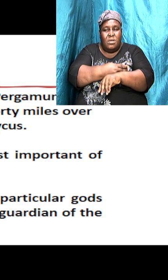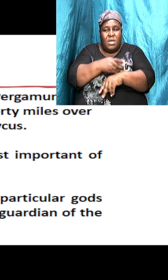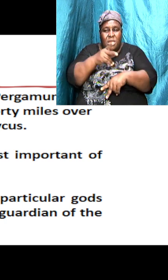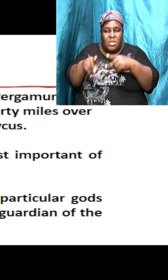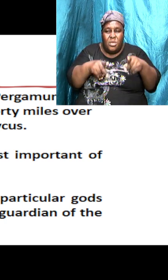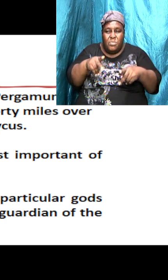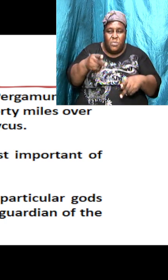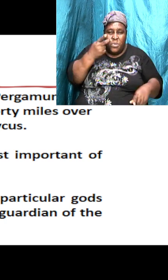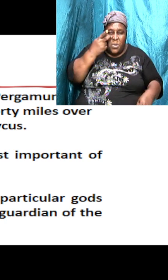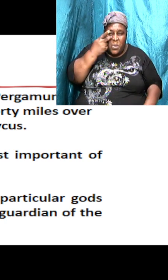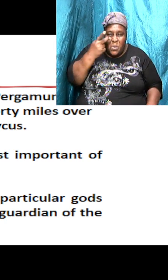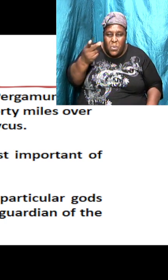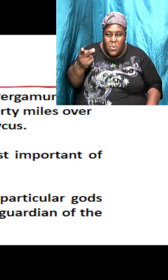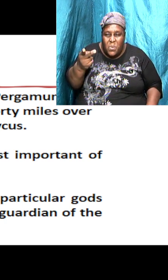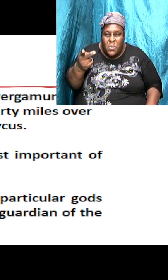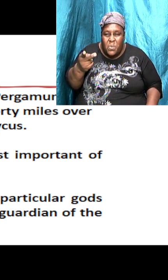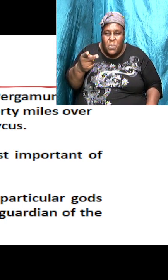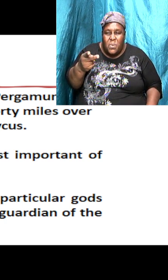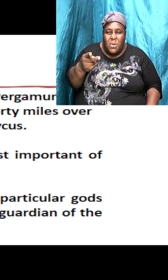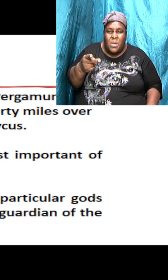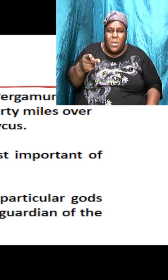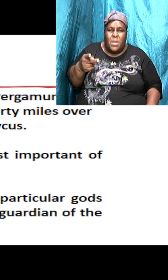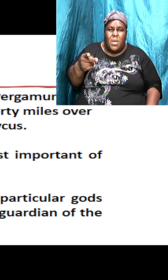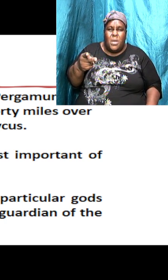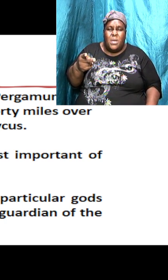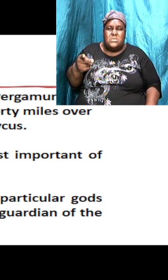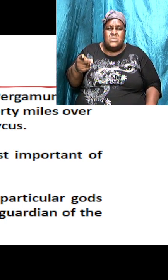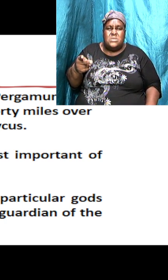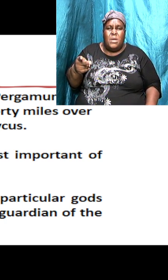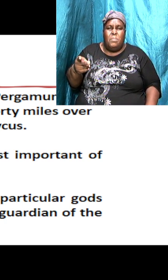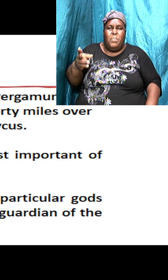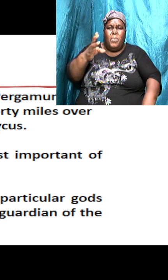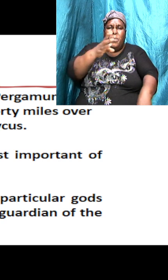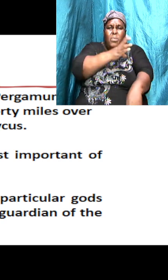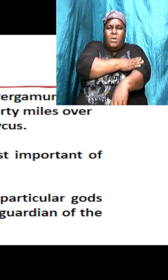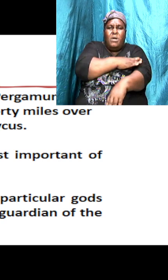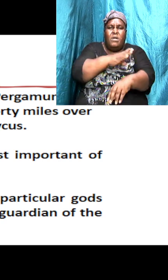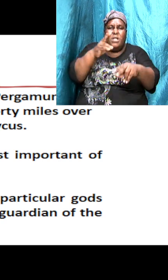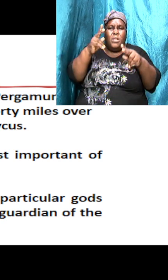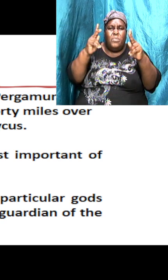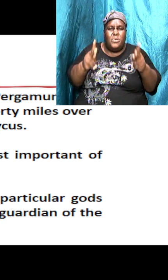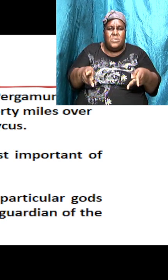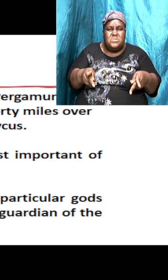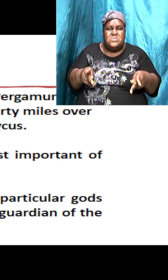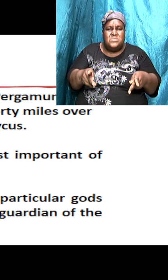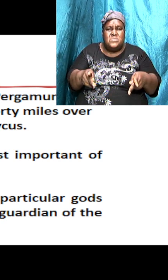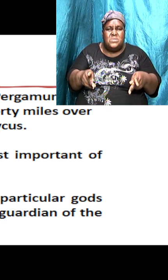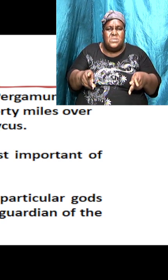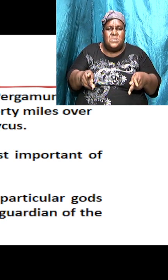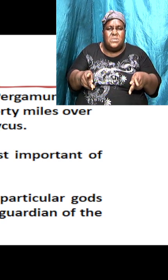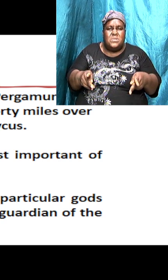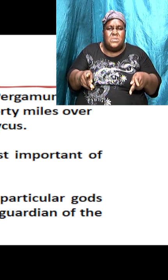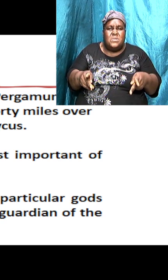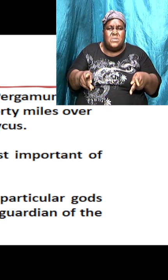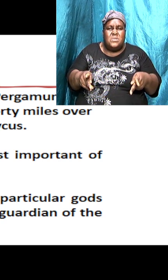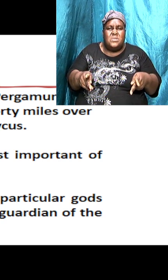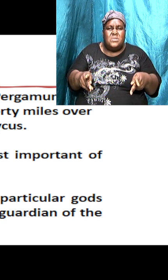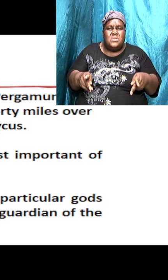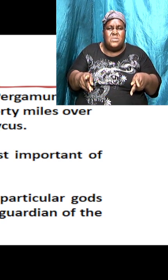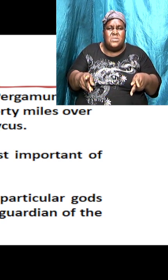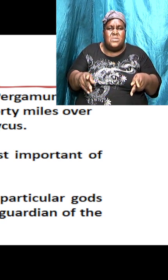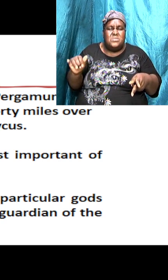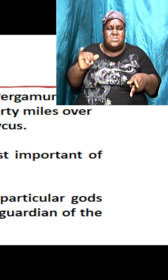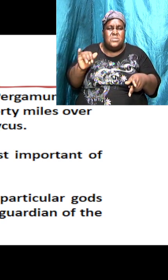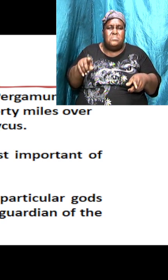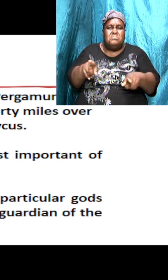on the emperor as a most powerful person, and actually as a god and as a son